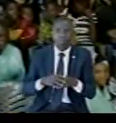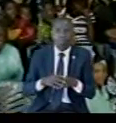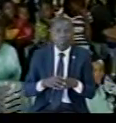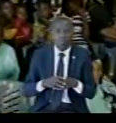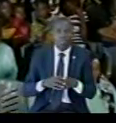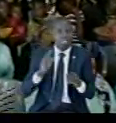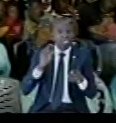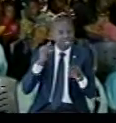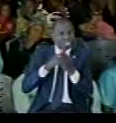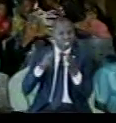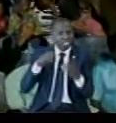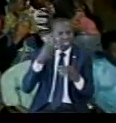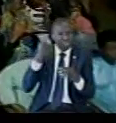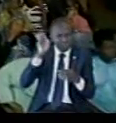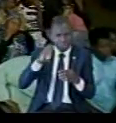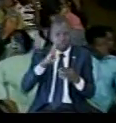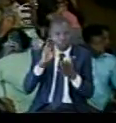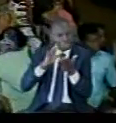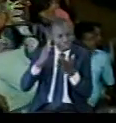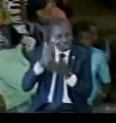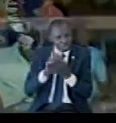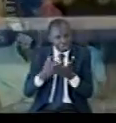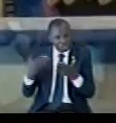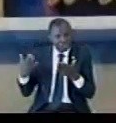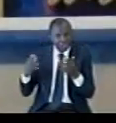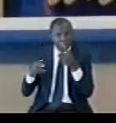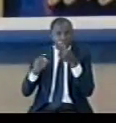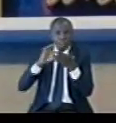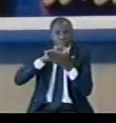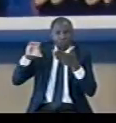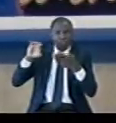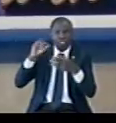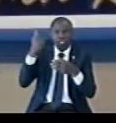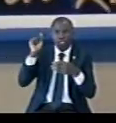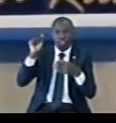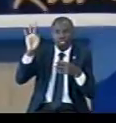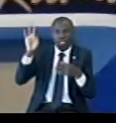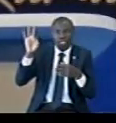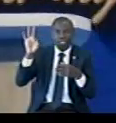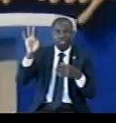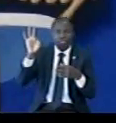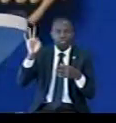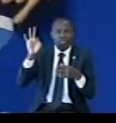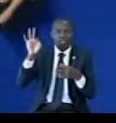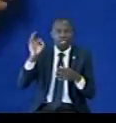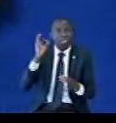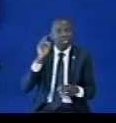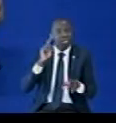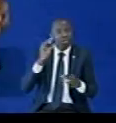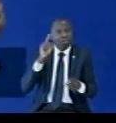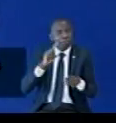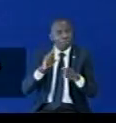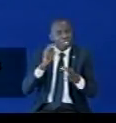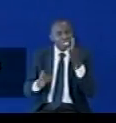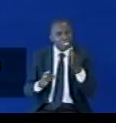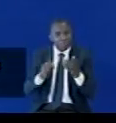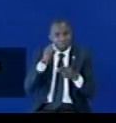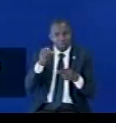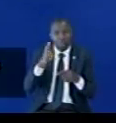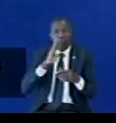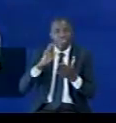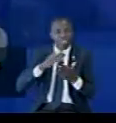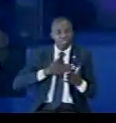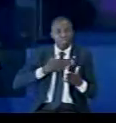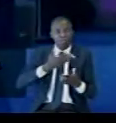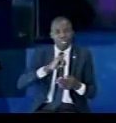must be something. Look at verse 19. Verse 19 says, if ye be willing. Are you